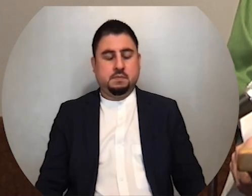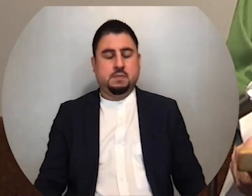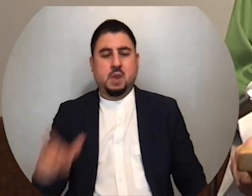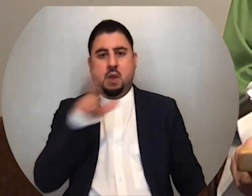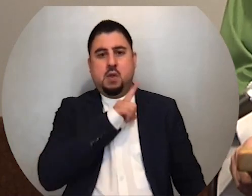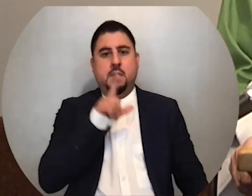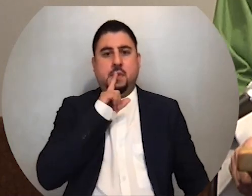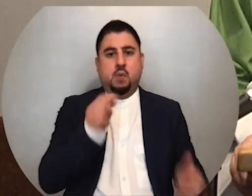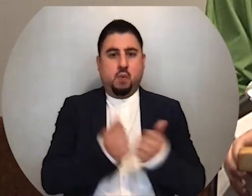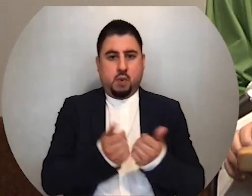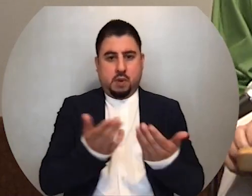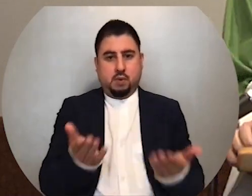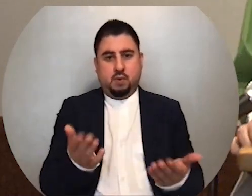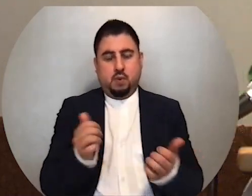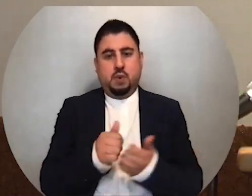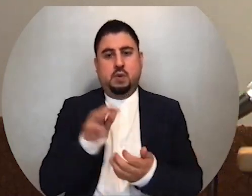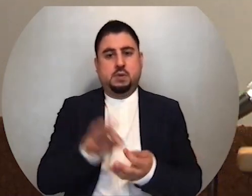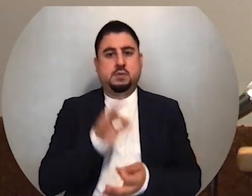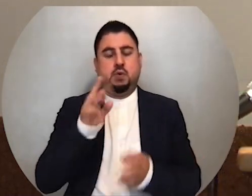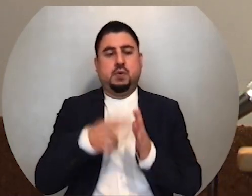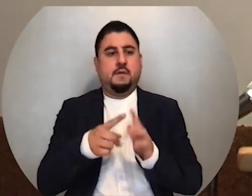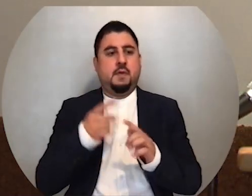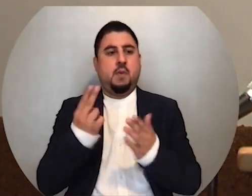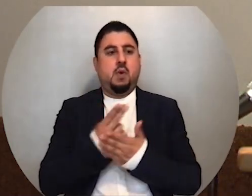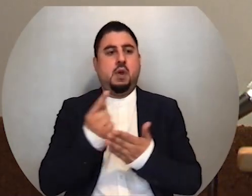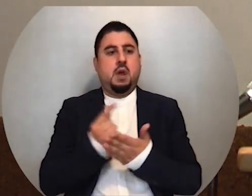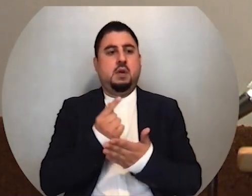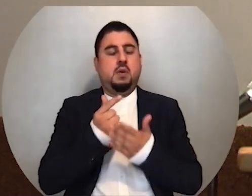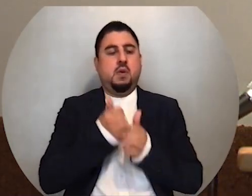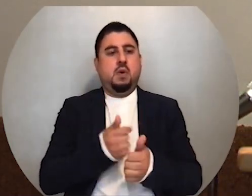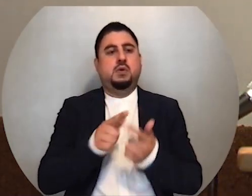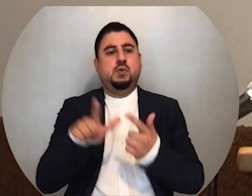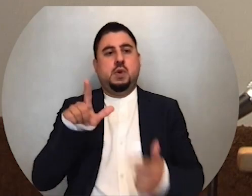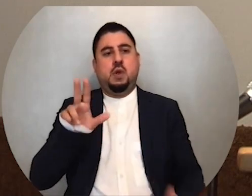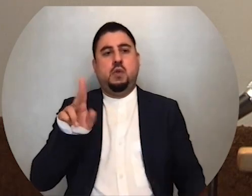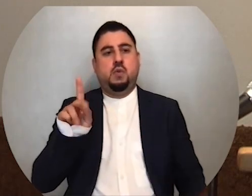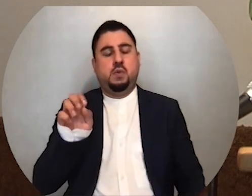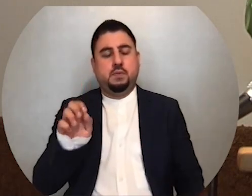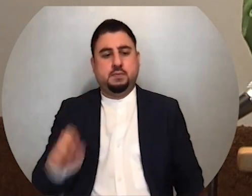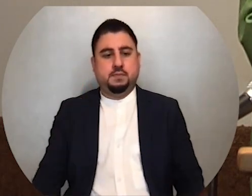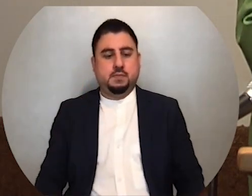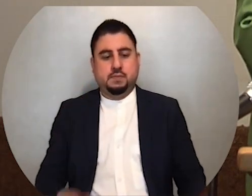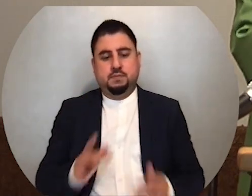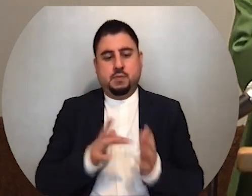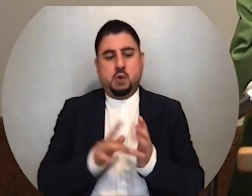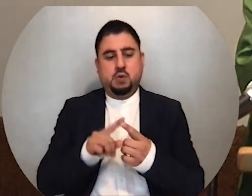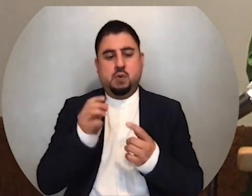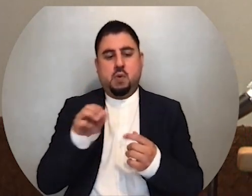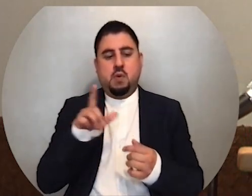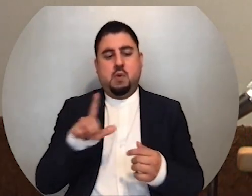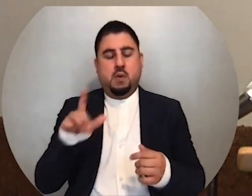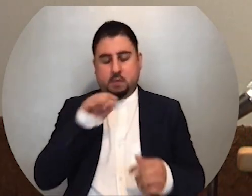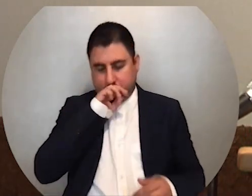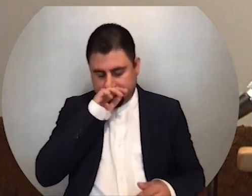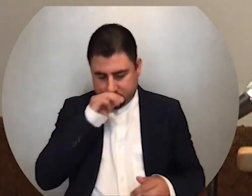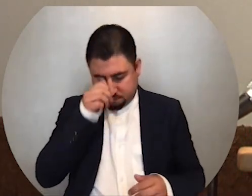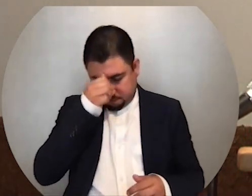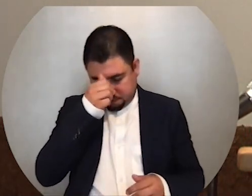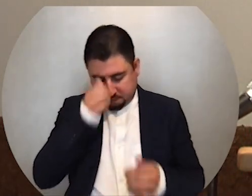And the Lord be with you. And with your spirit. A reading from the Holy Gospel according to Luke. Glory to you, O Lord.